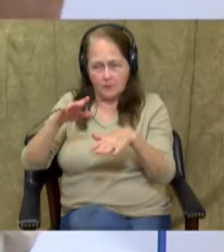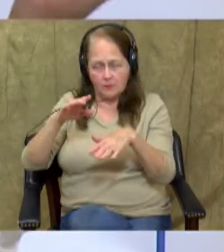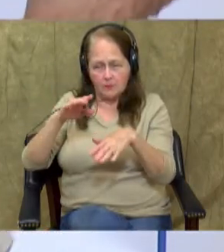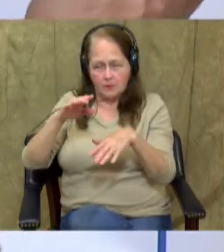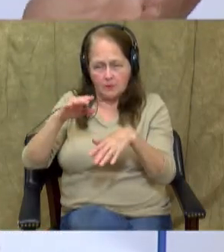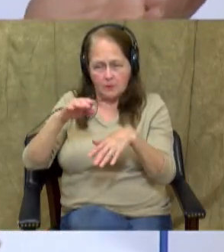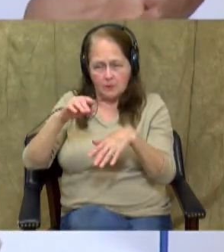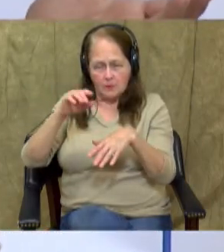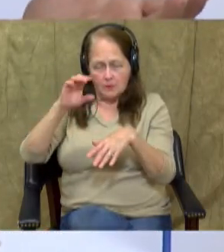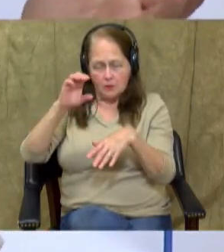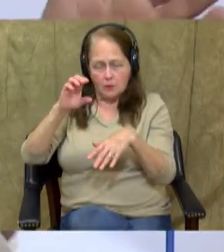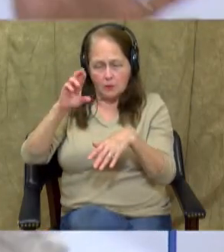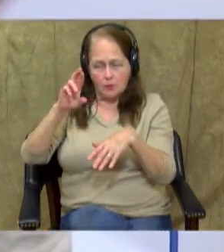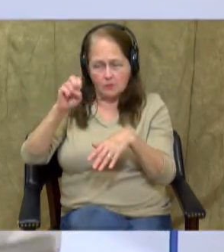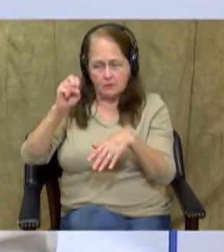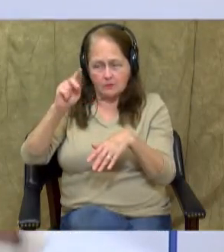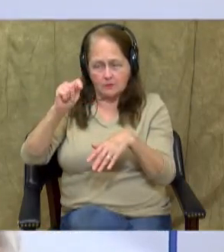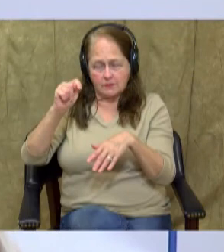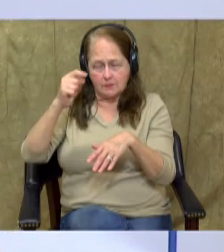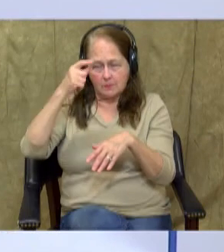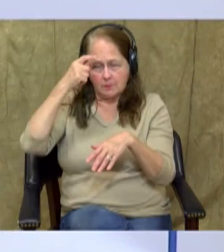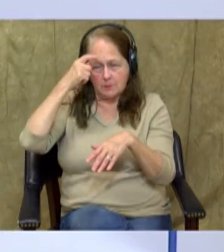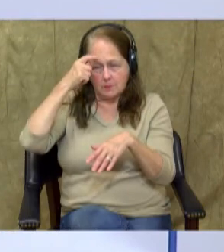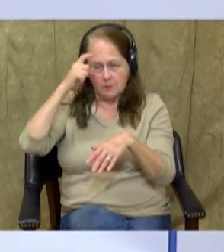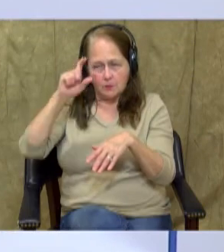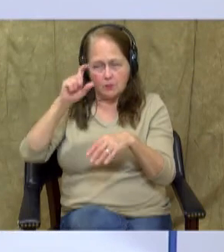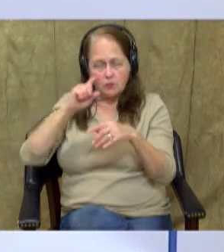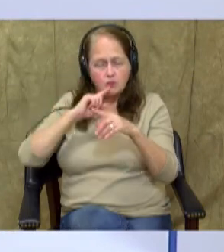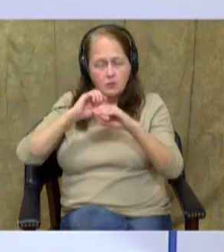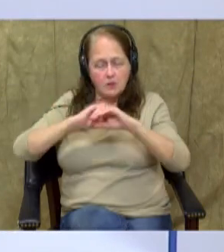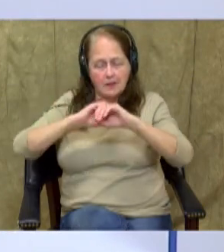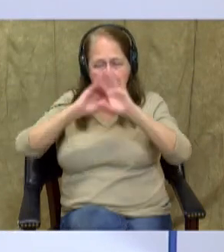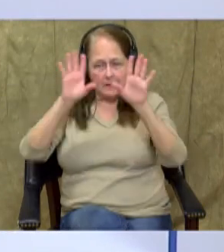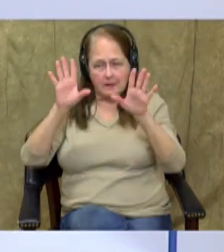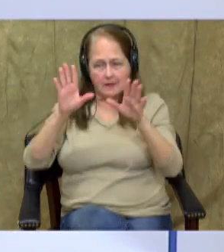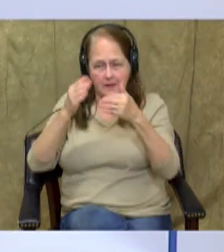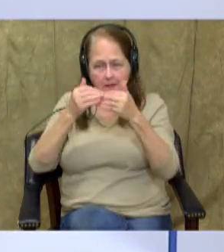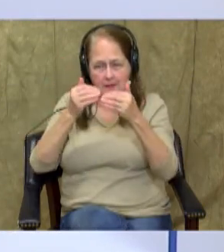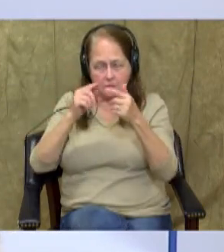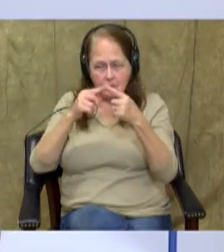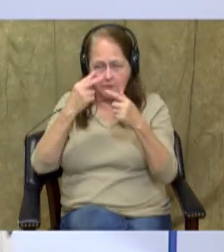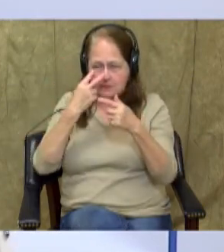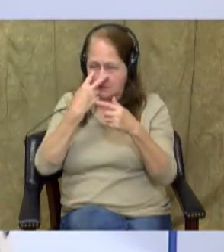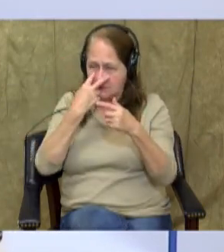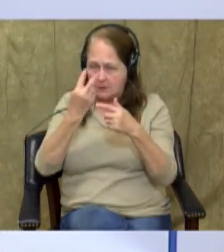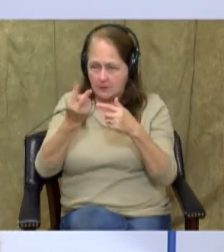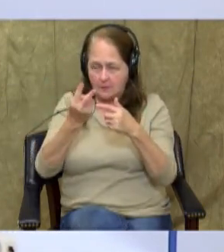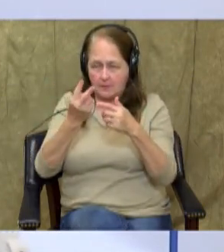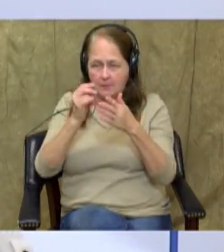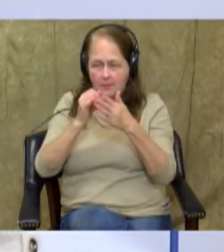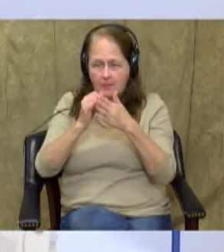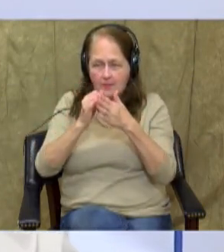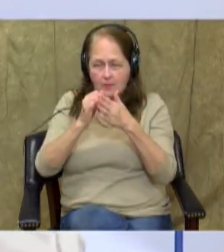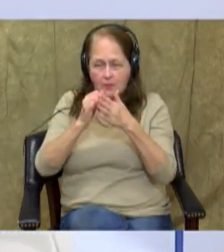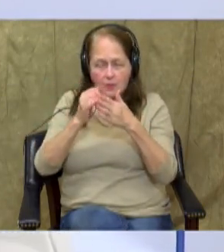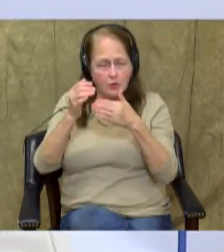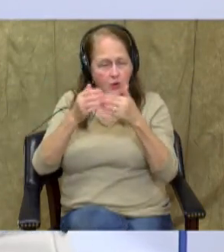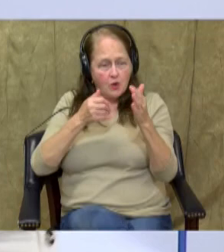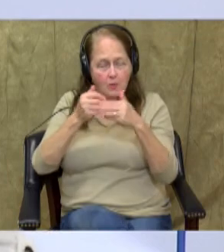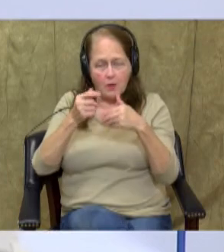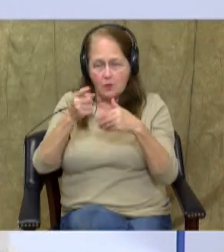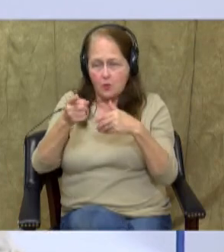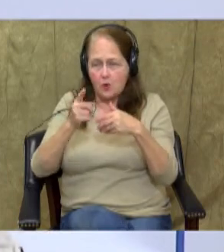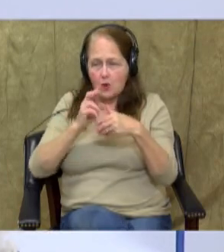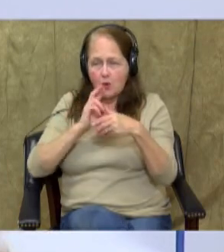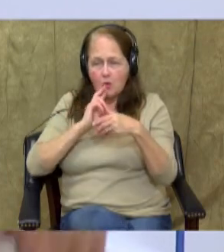We just finished a crescent moon the other night, and it was really, really clear and really, really easy to see. So at some point this week, no matter where you